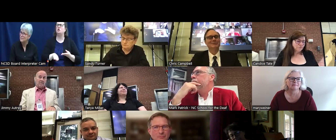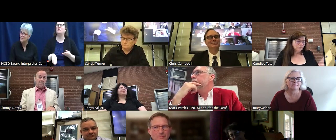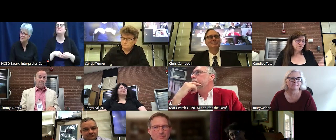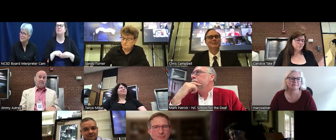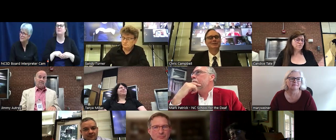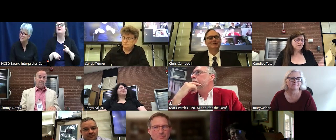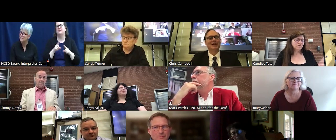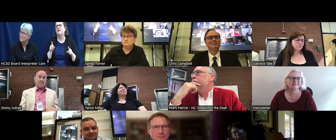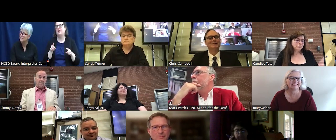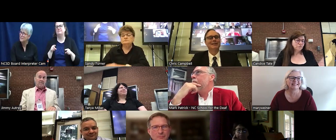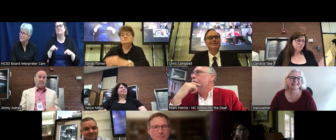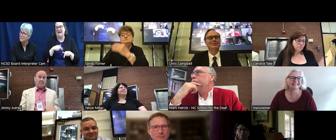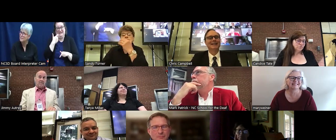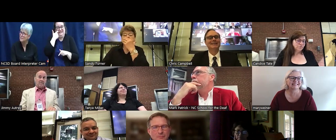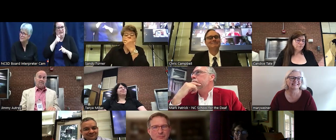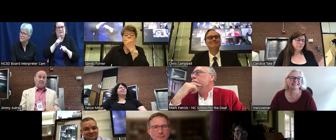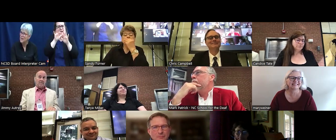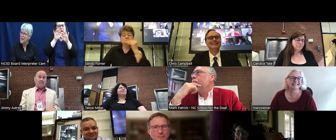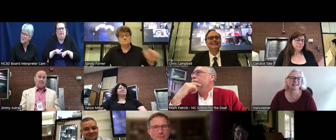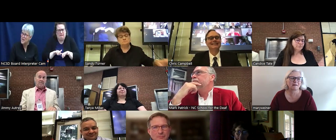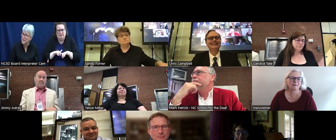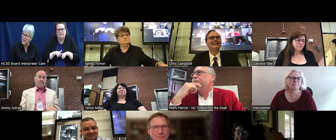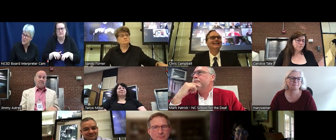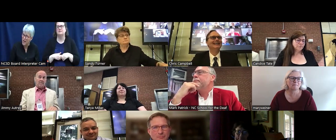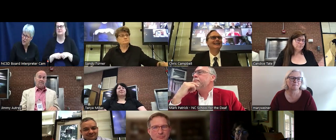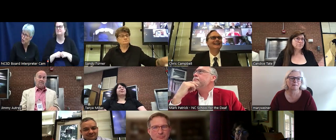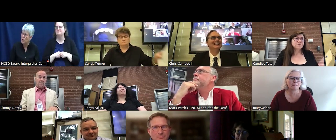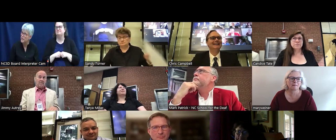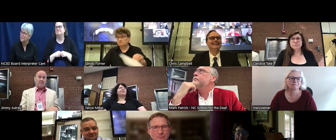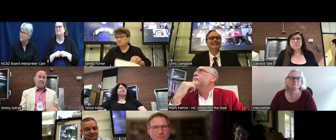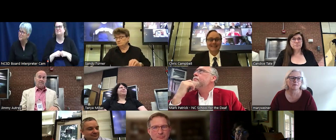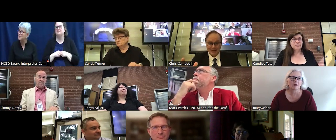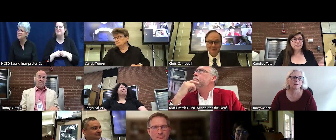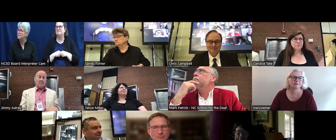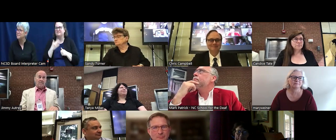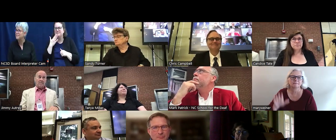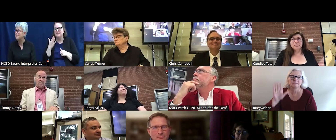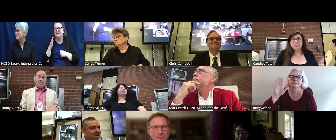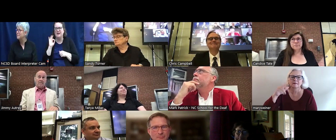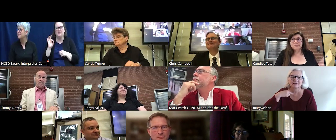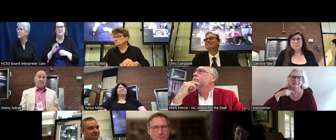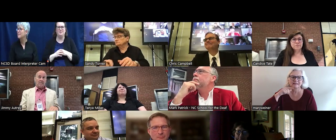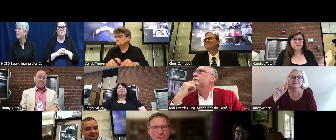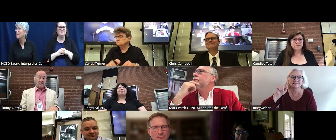this one was just developed just today. And Tammy says, thank you, Chris. Thank you.